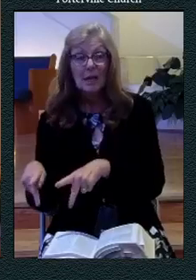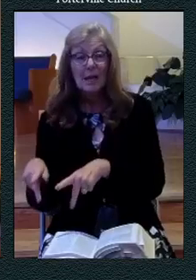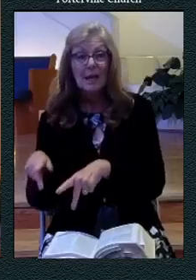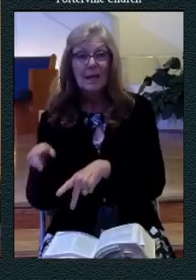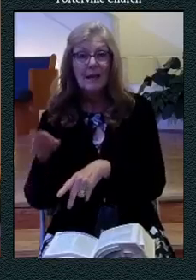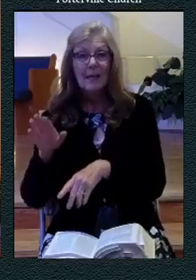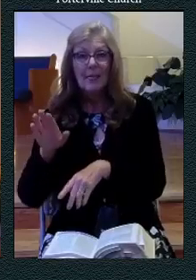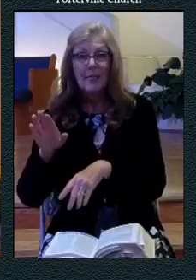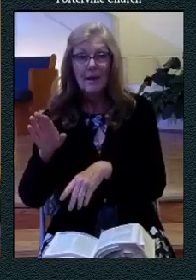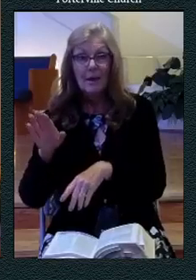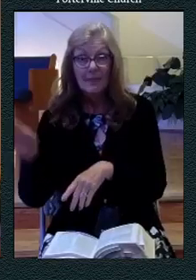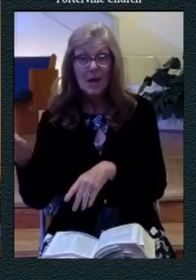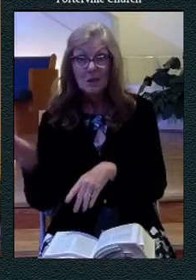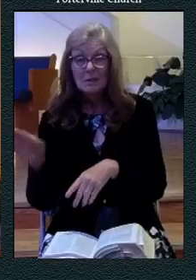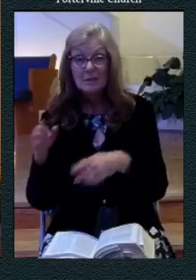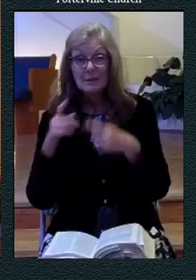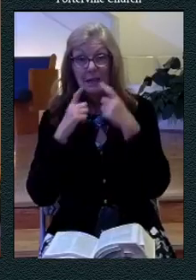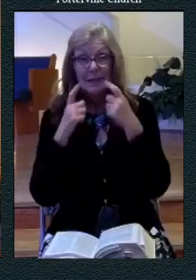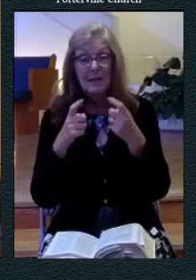But you see,